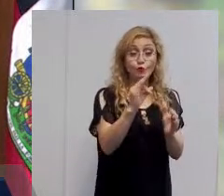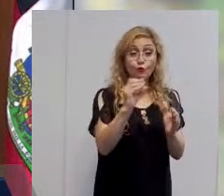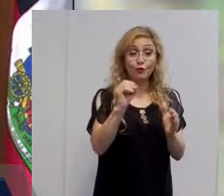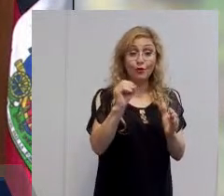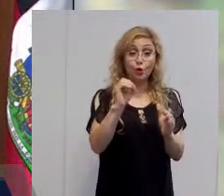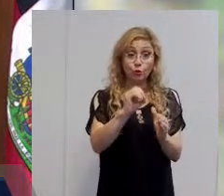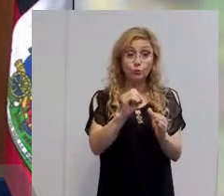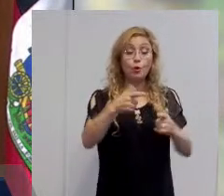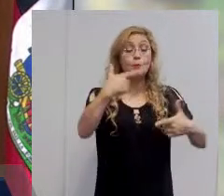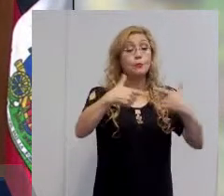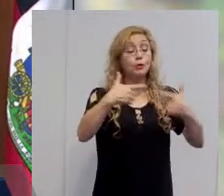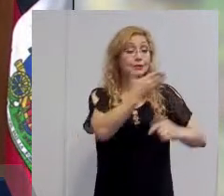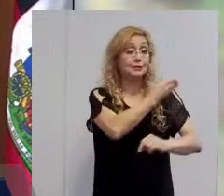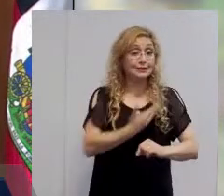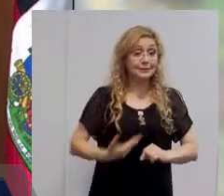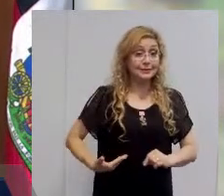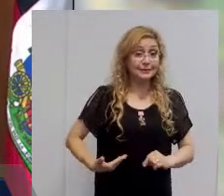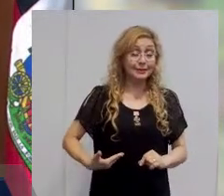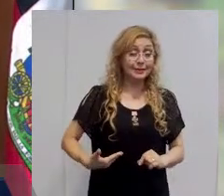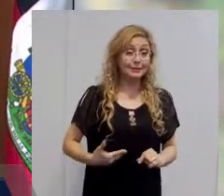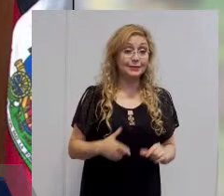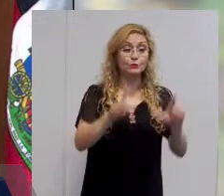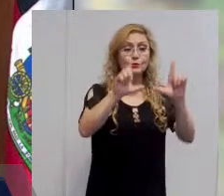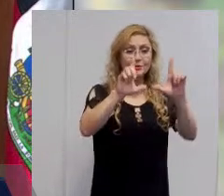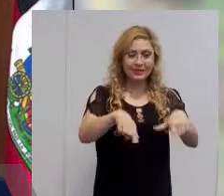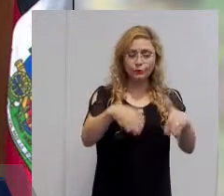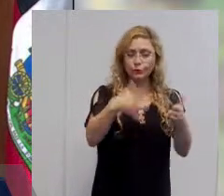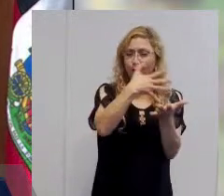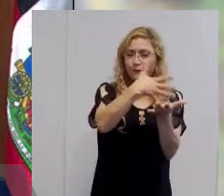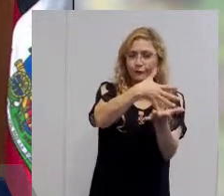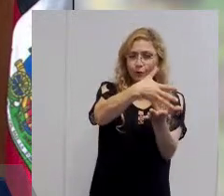as FAO and thanks to state level policies as well,